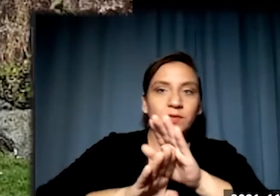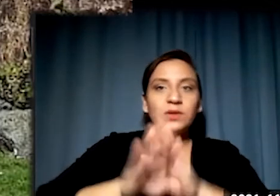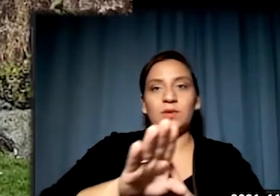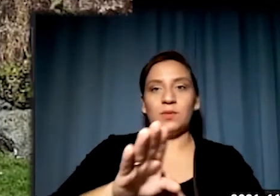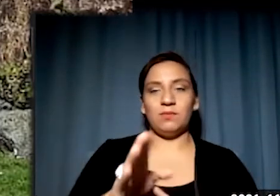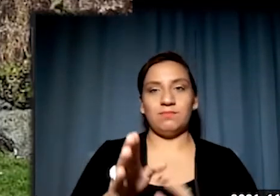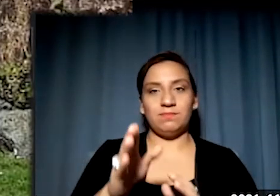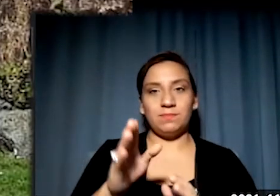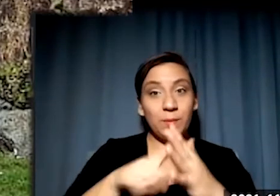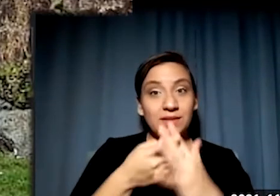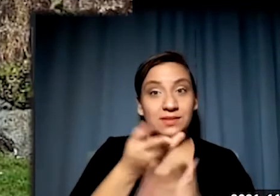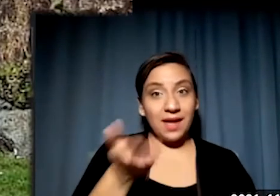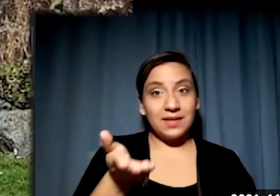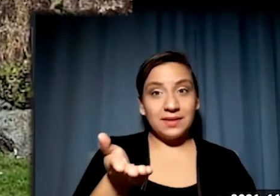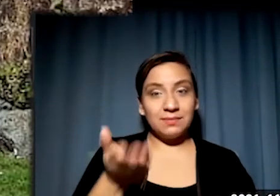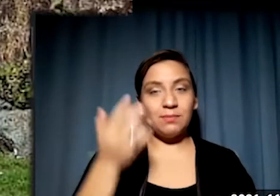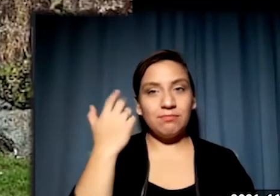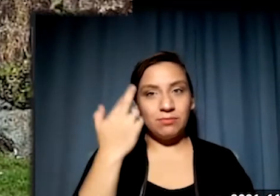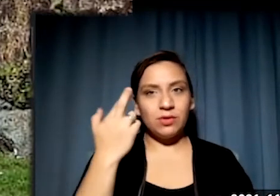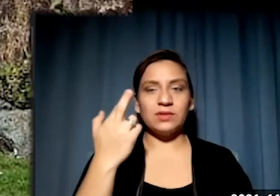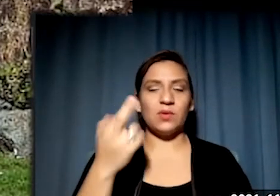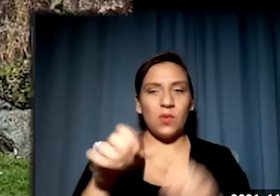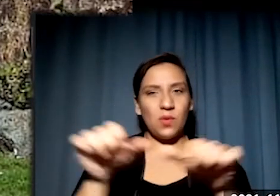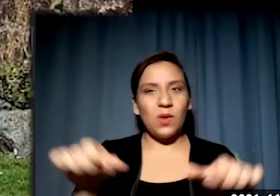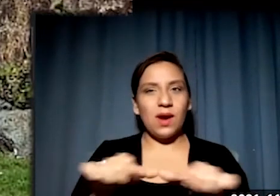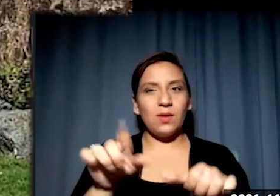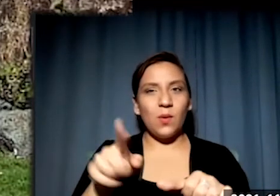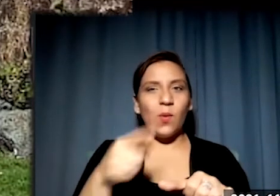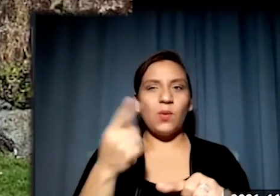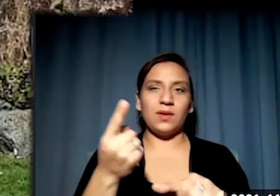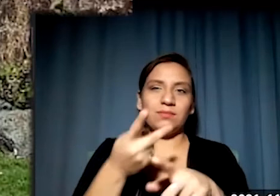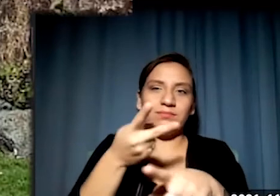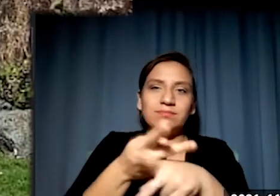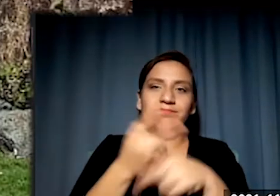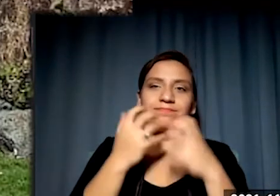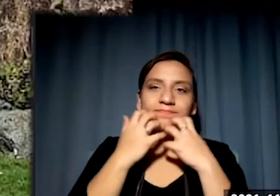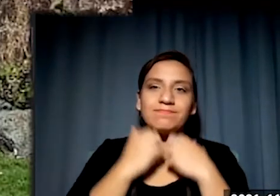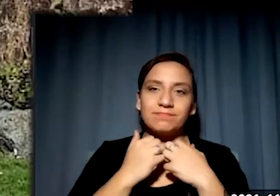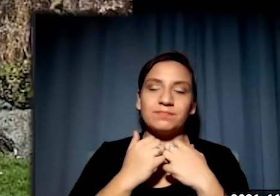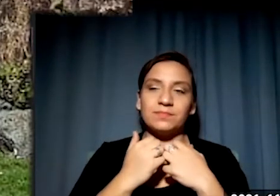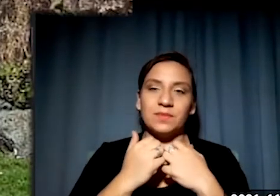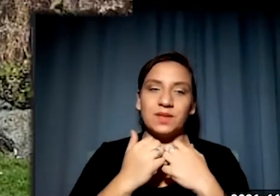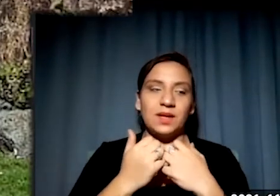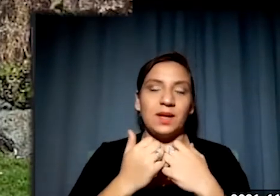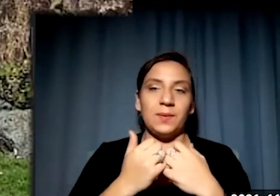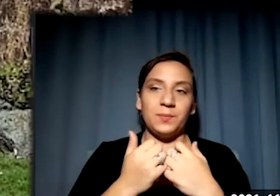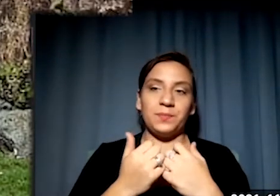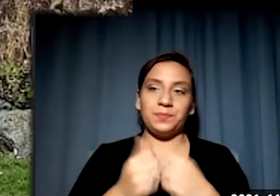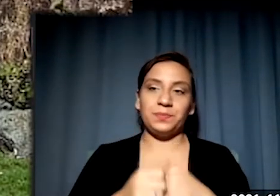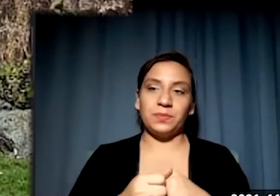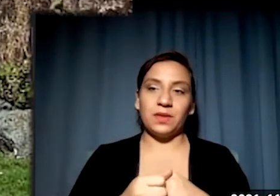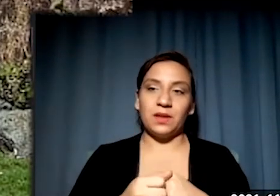It preserves most of the original stone belt that protected the city.